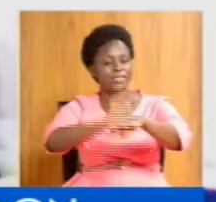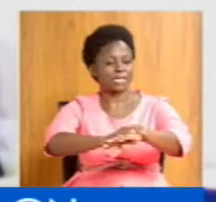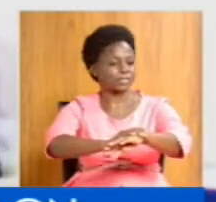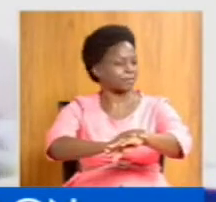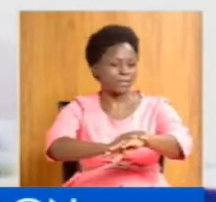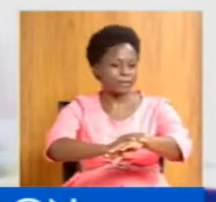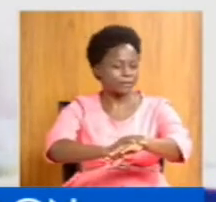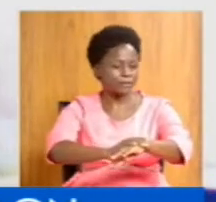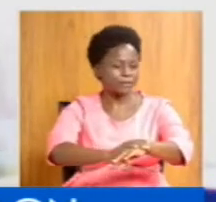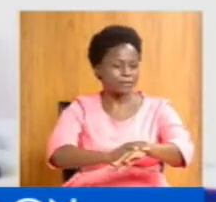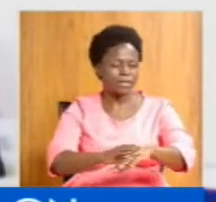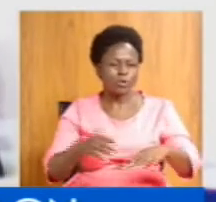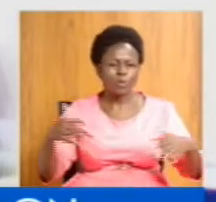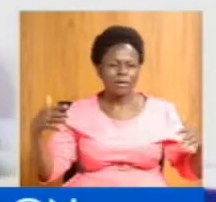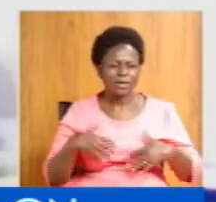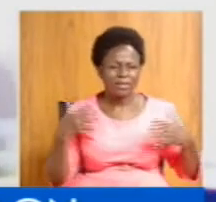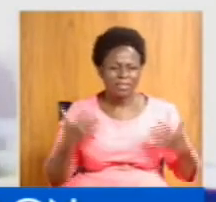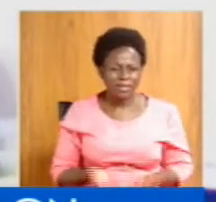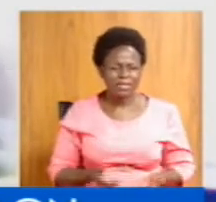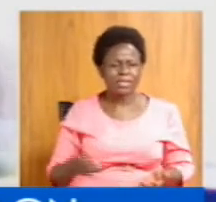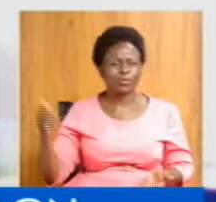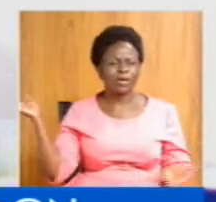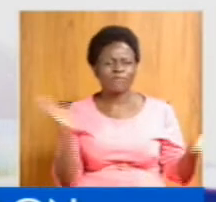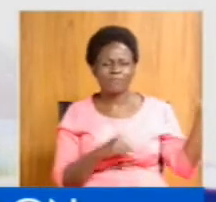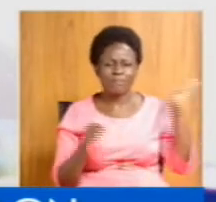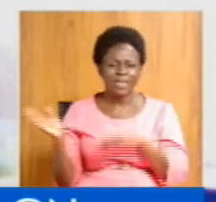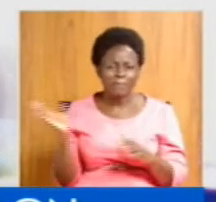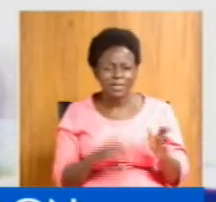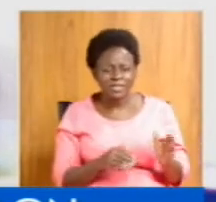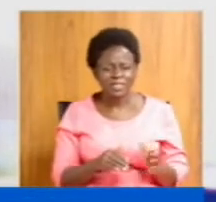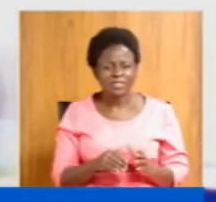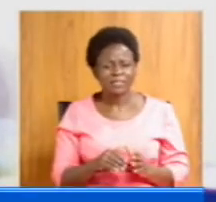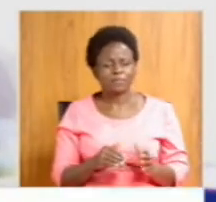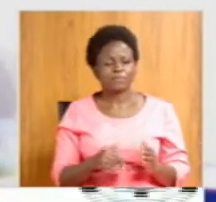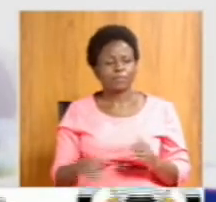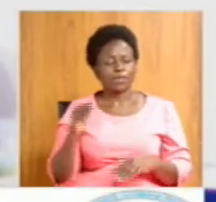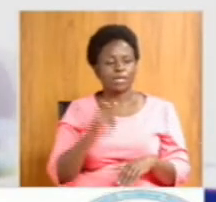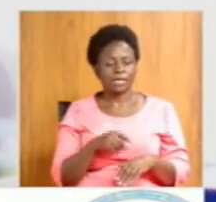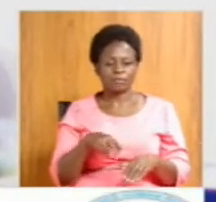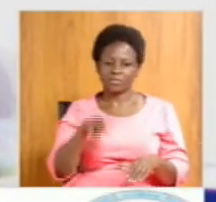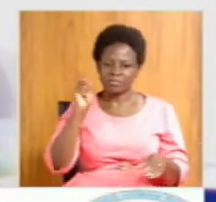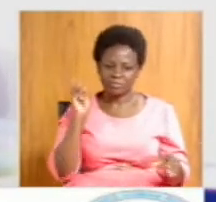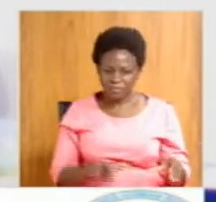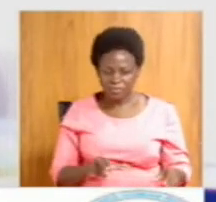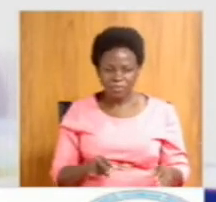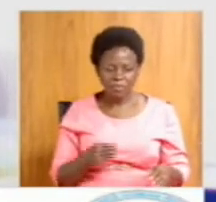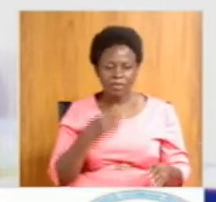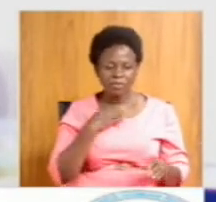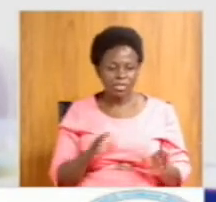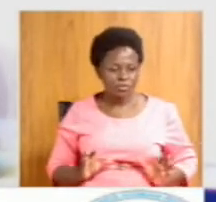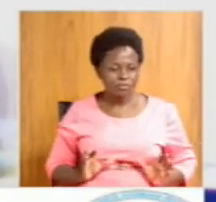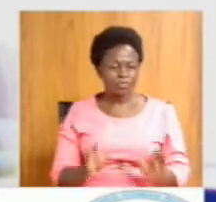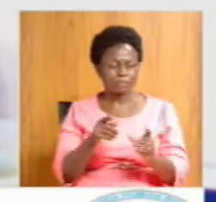we are being threatened you know we are being beaten so we are in that state of mode and I think it's time we get out and begin to push